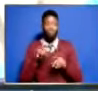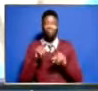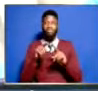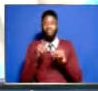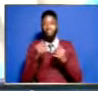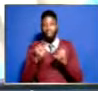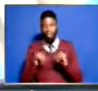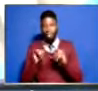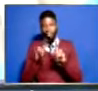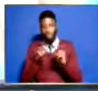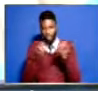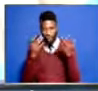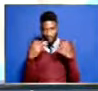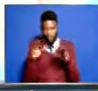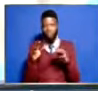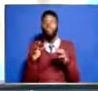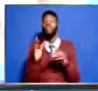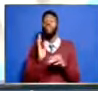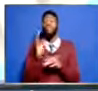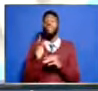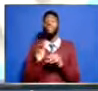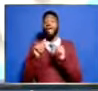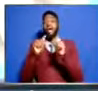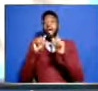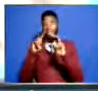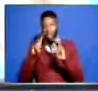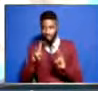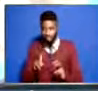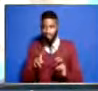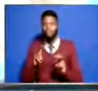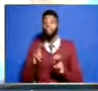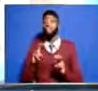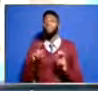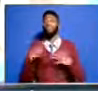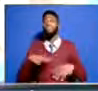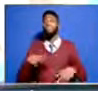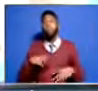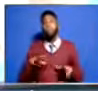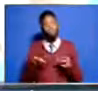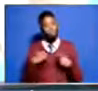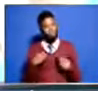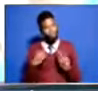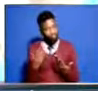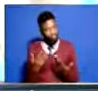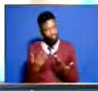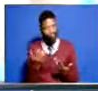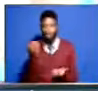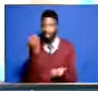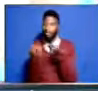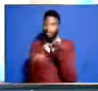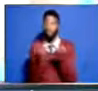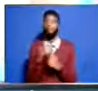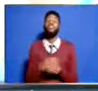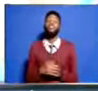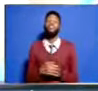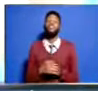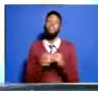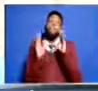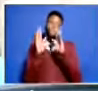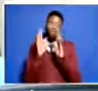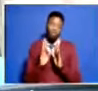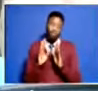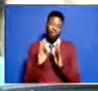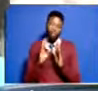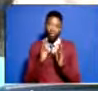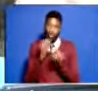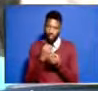the consumer acceptance and all that is evaluated. The important thing to highlight is, once the stoves